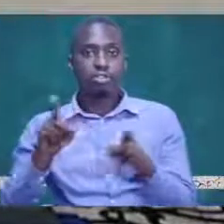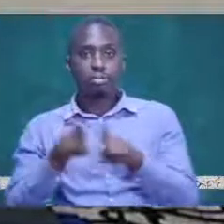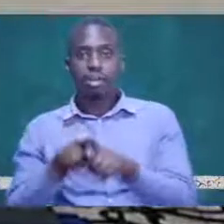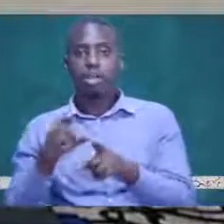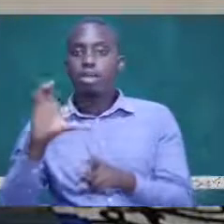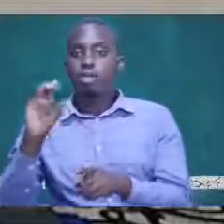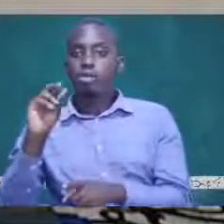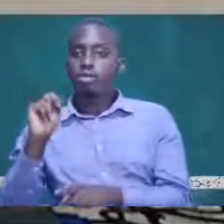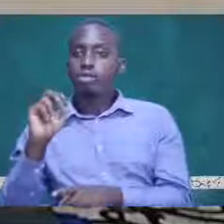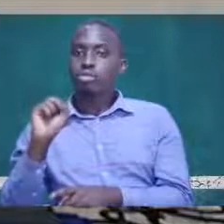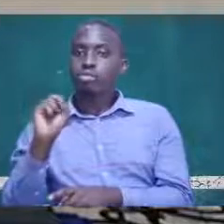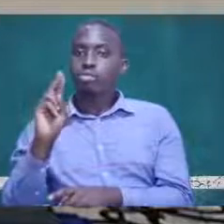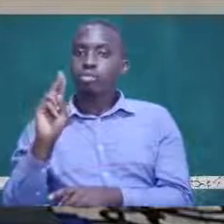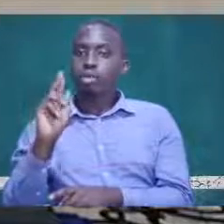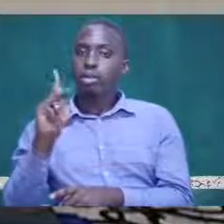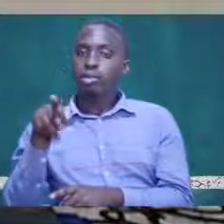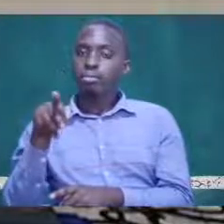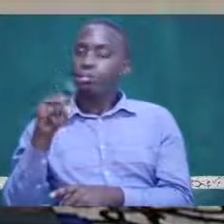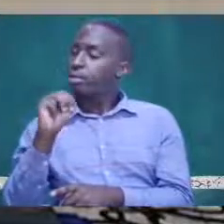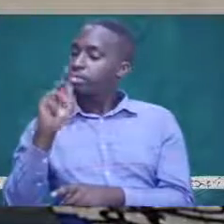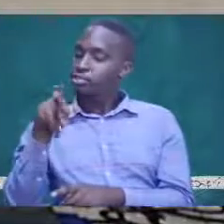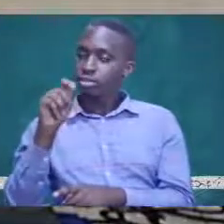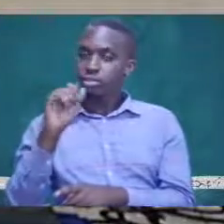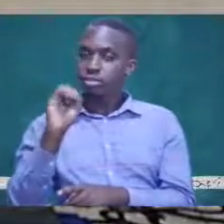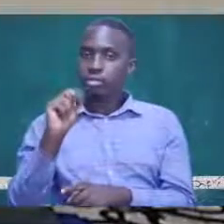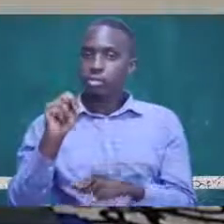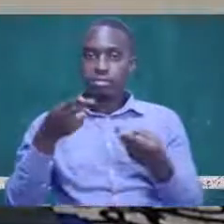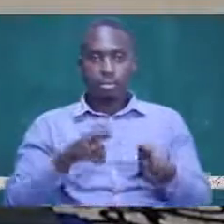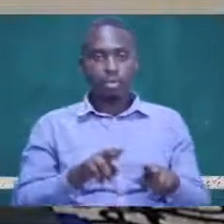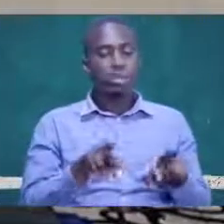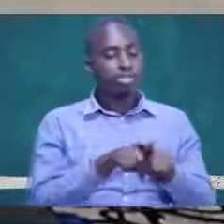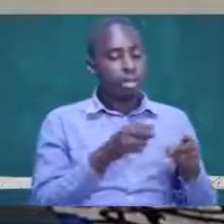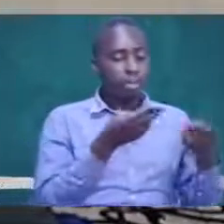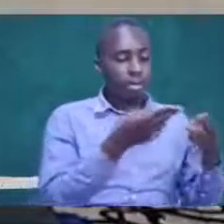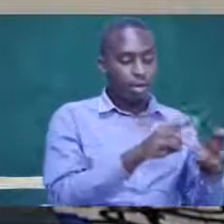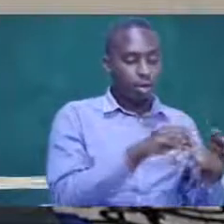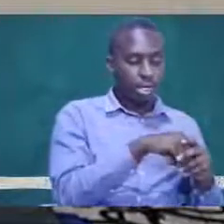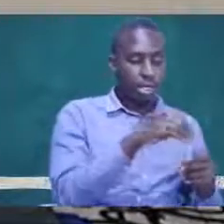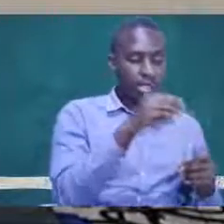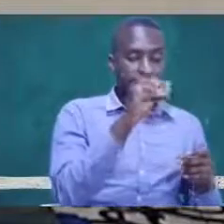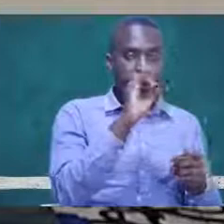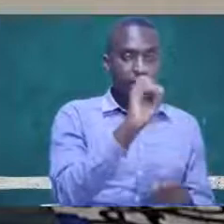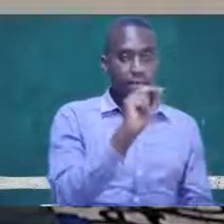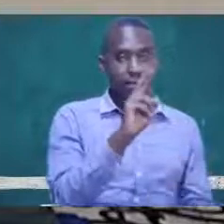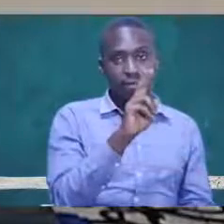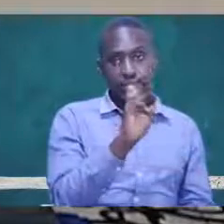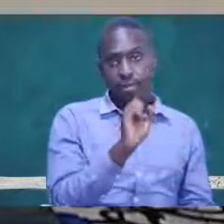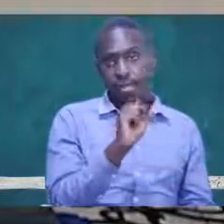is a reduction in consumption, there will be a reduction in investment.